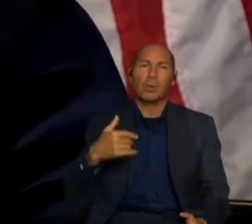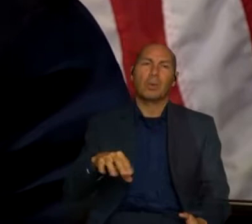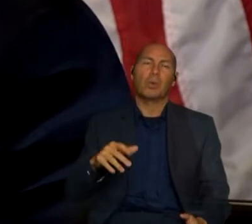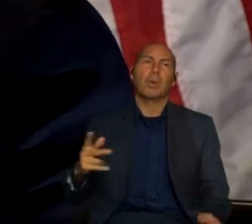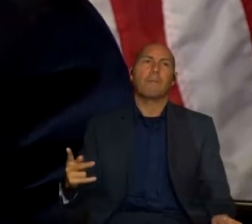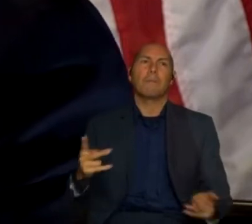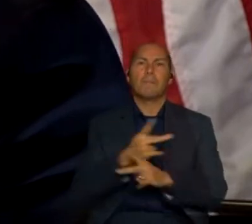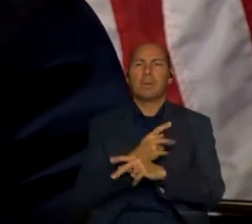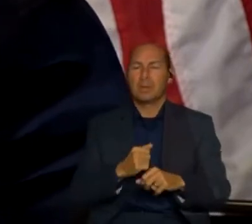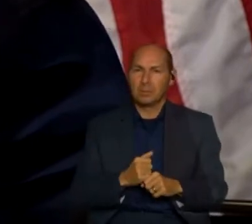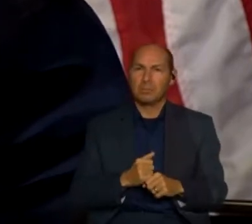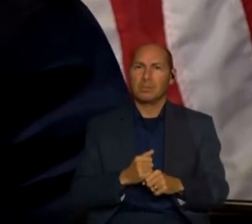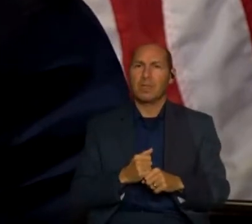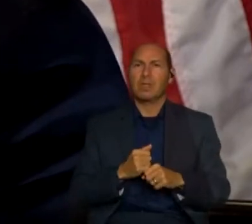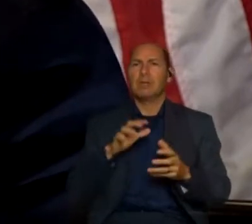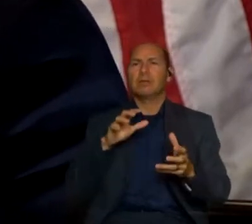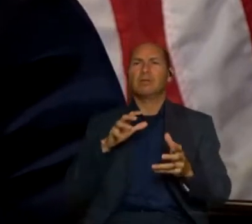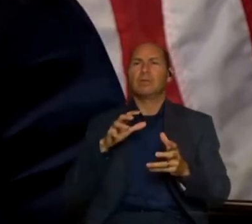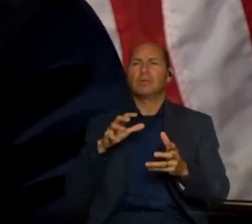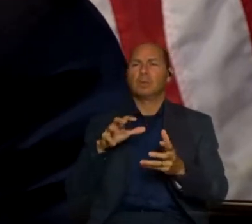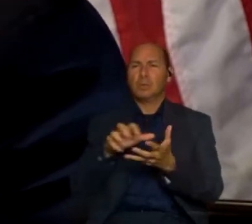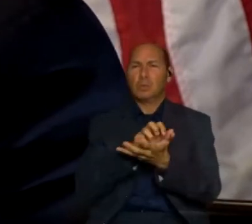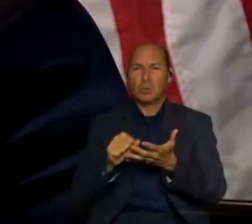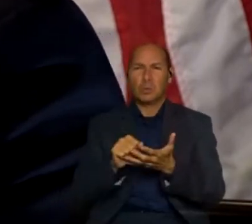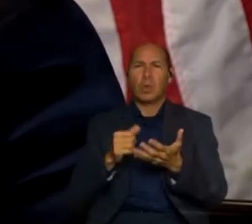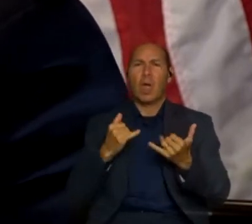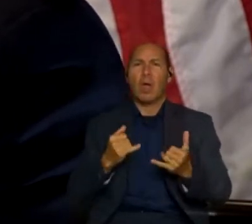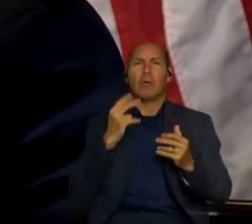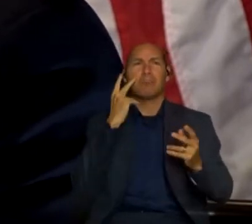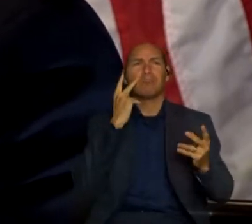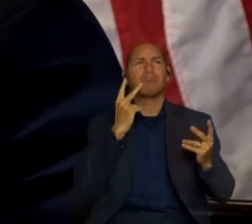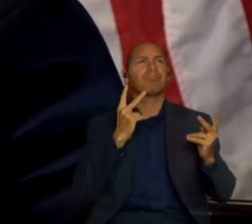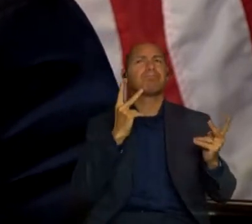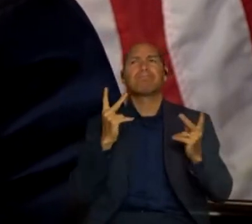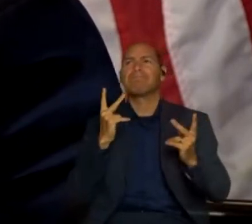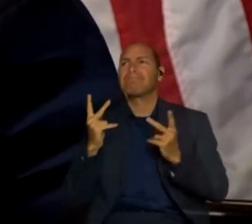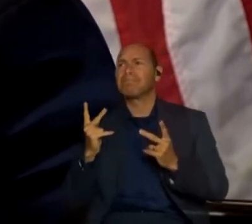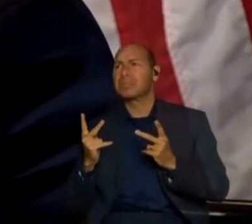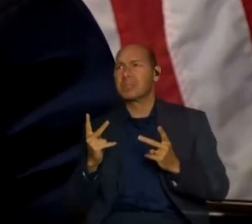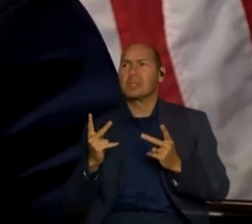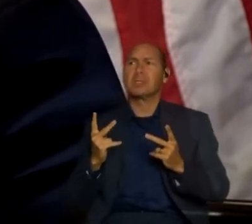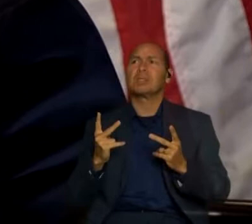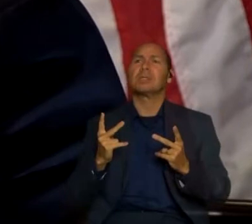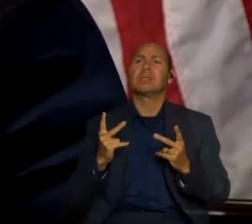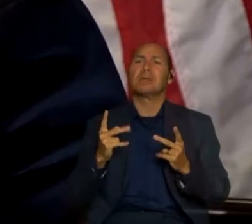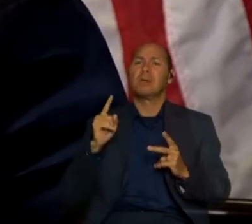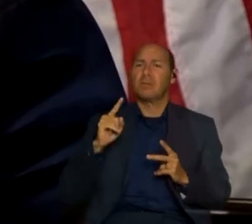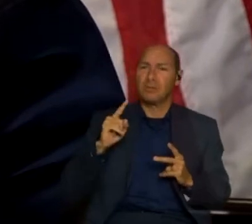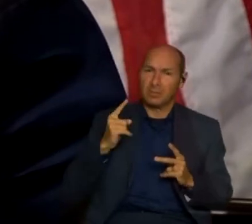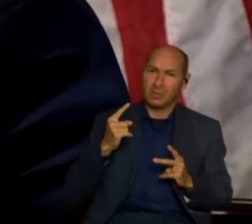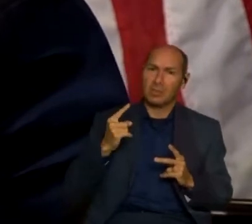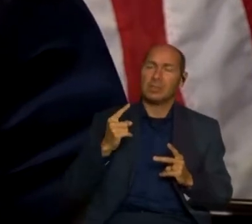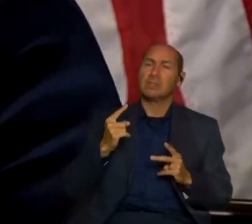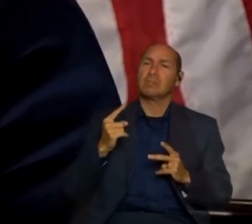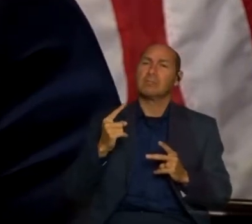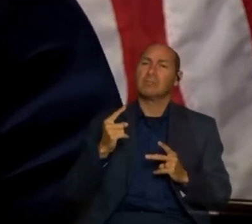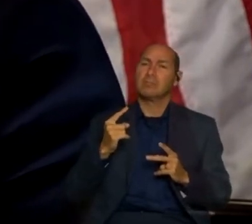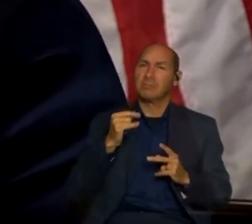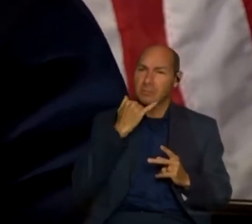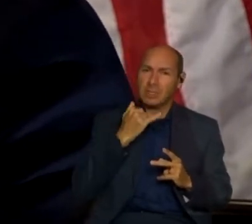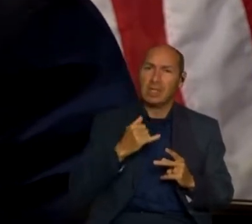the flooding, some of us have seen firsthand, others have seen secondhand. Once again,